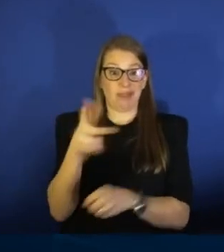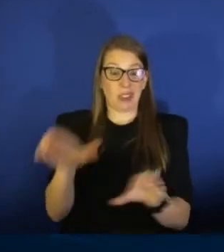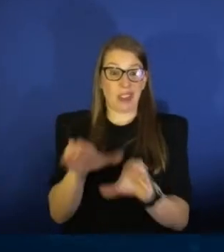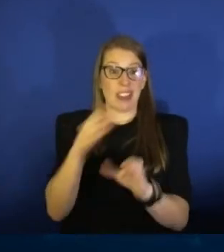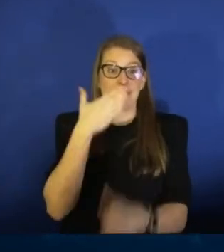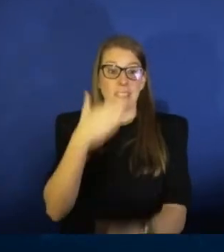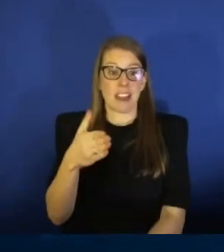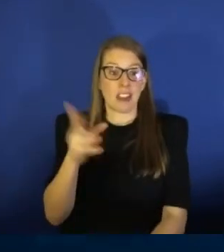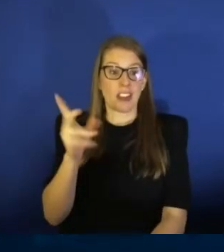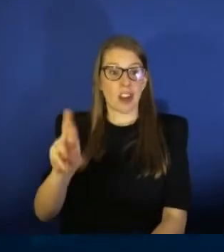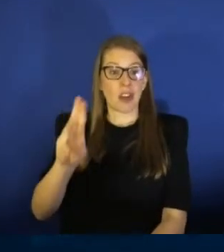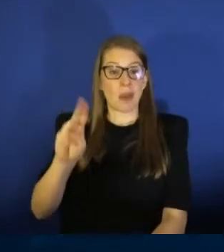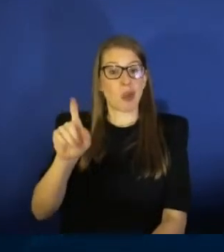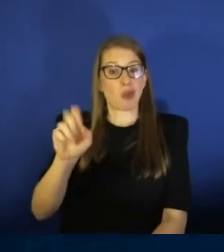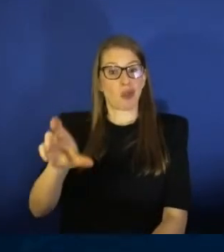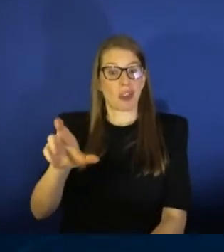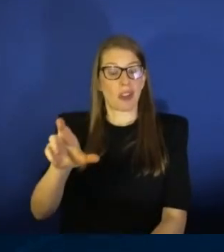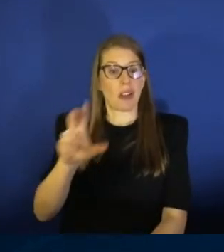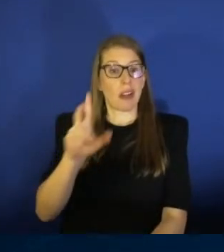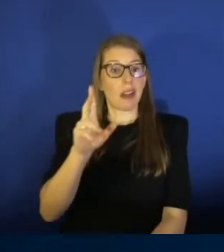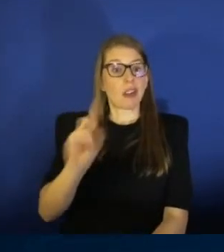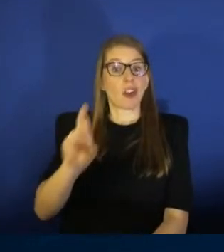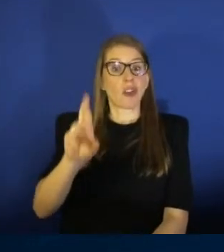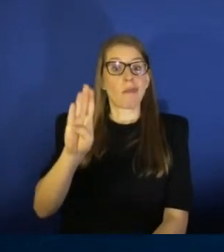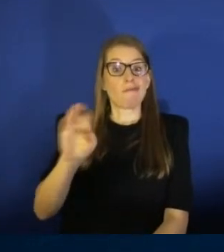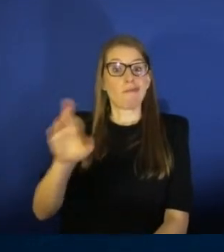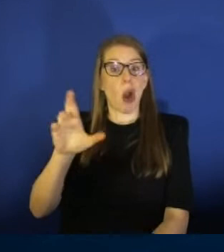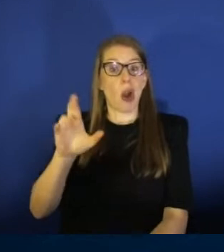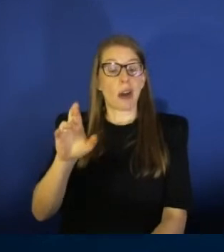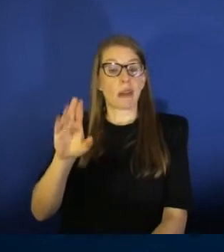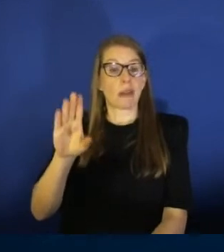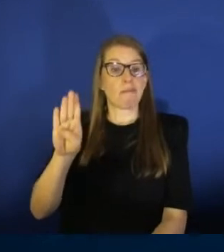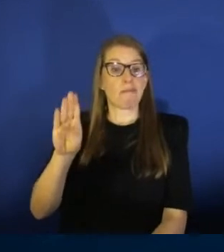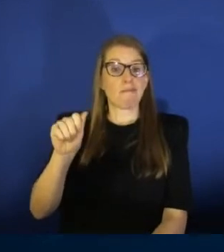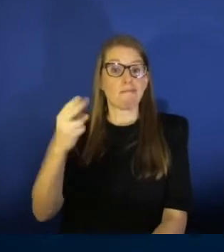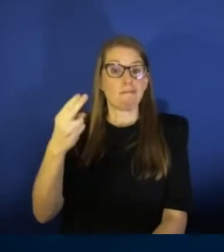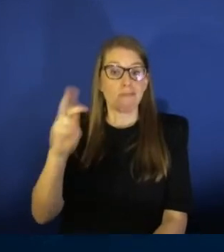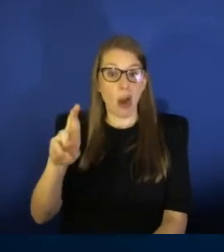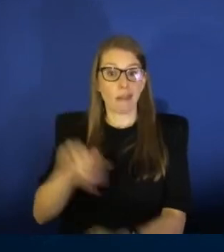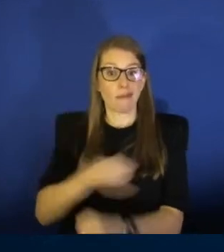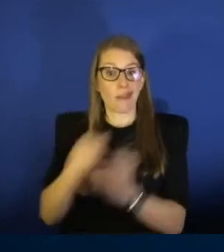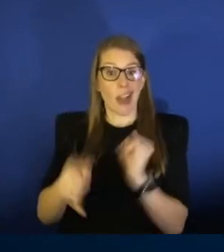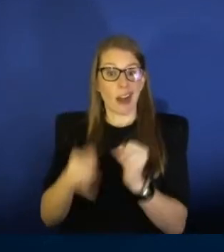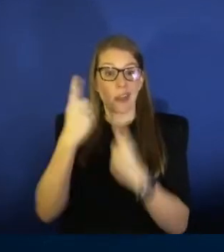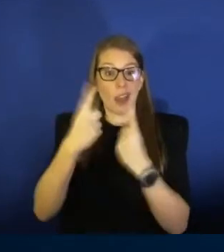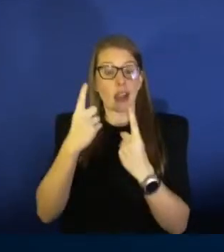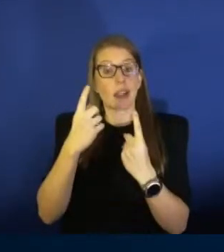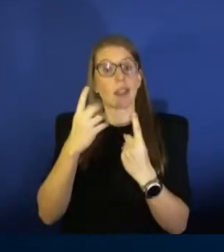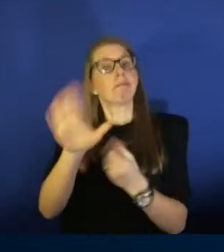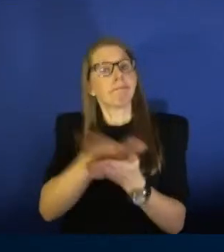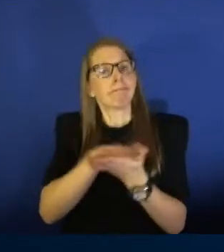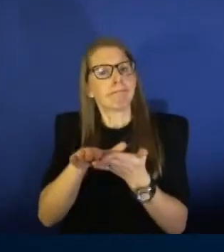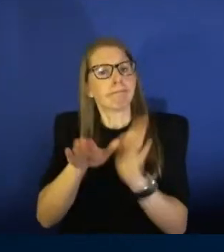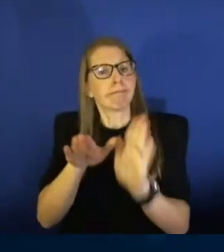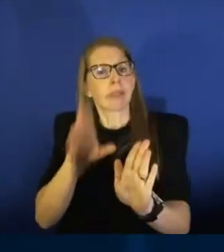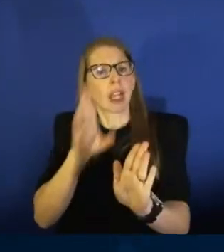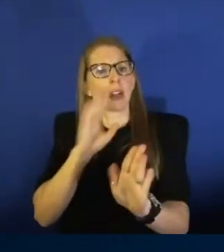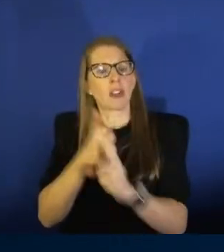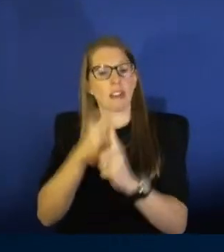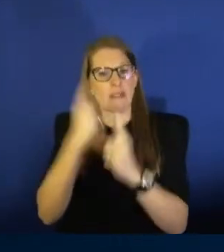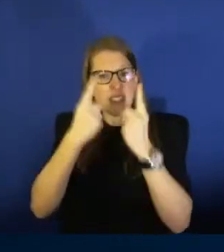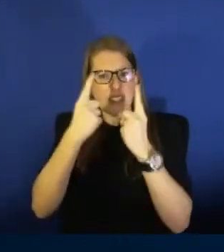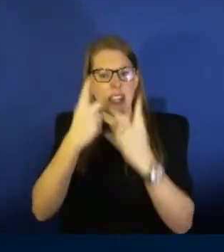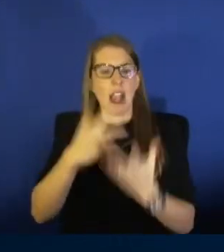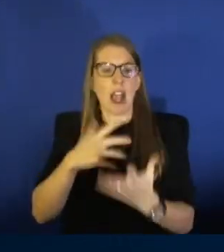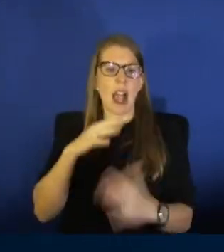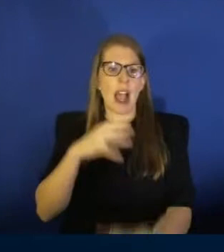work you're doing. Dr. Bahr, your final thoughts today. Be nice. I know you got a lot on your mind today about these mask mandates. I'm sleepy, lifting, I'm